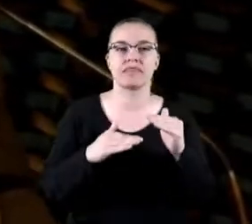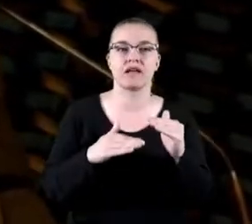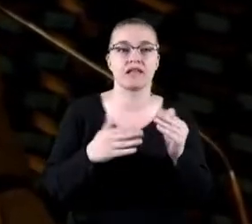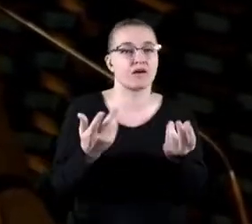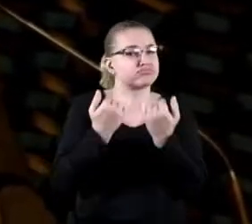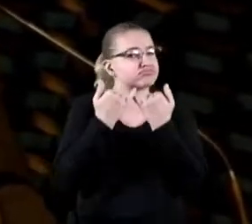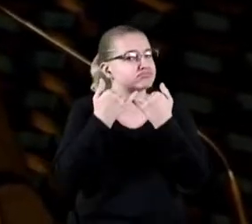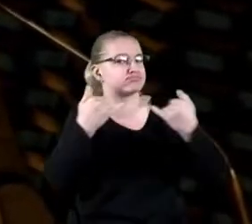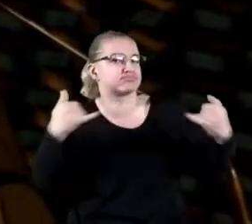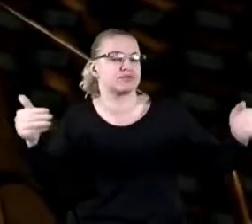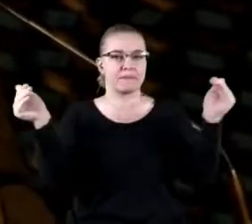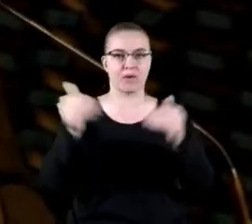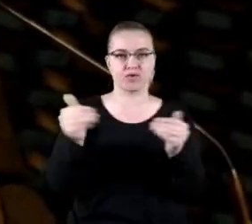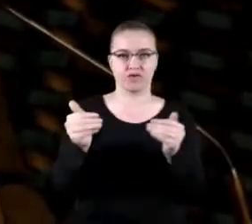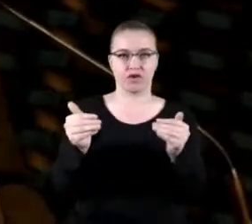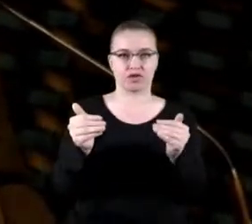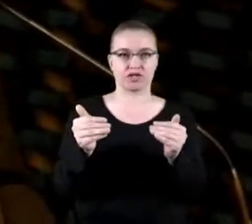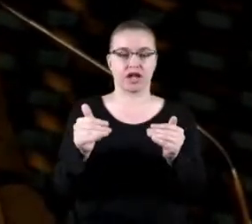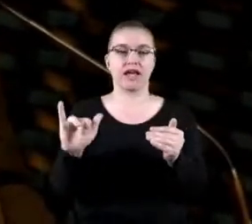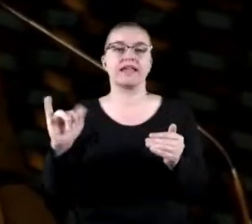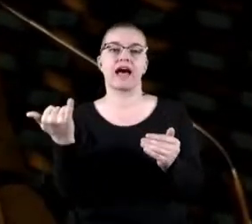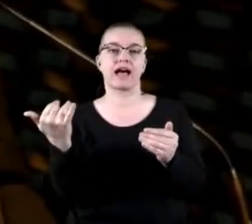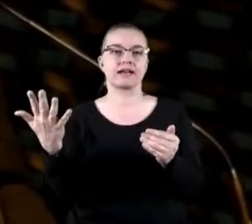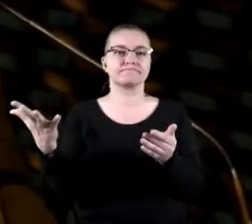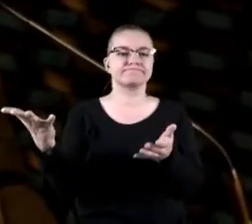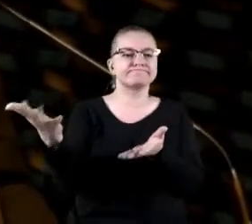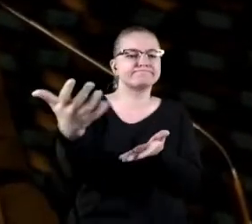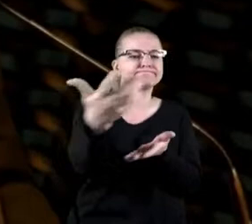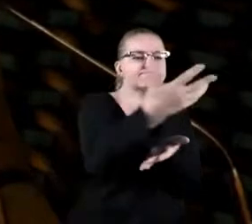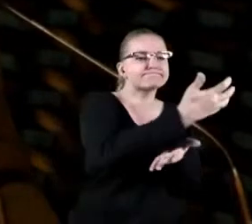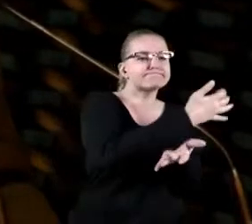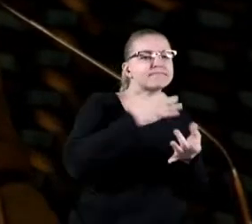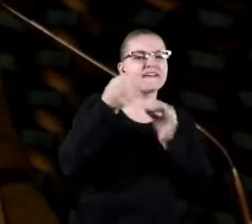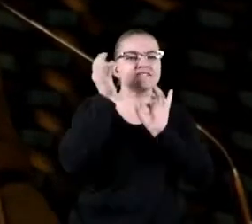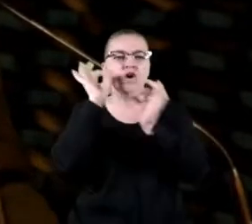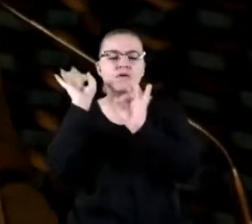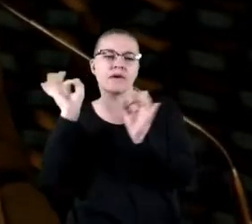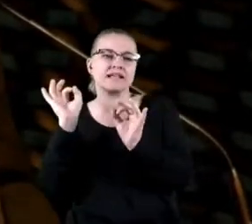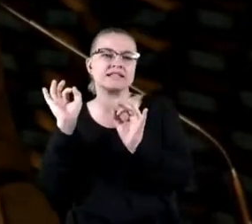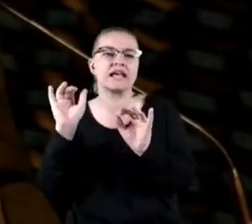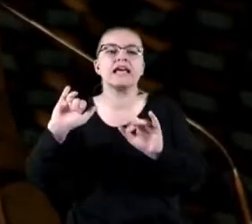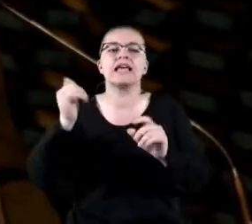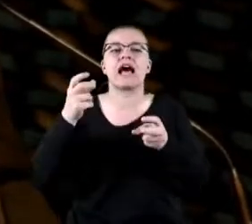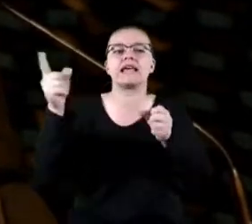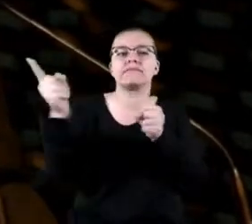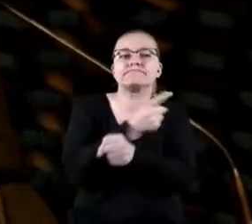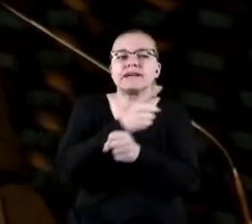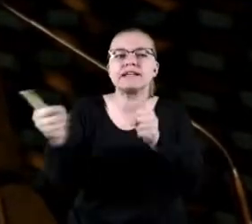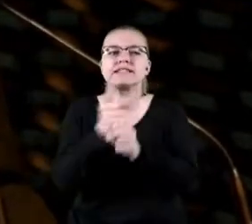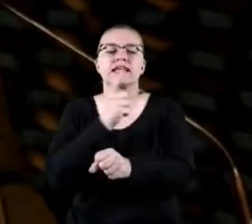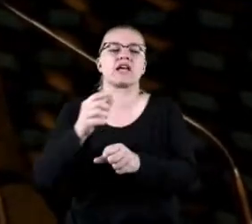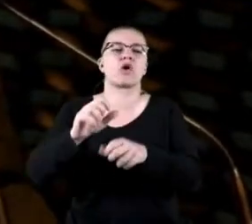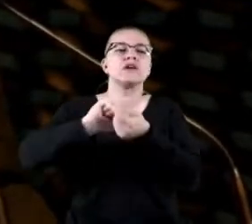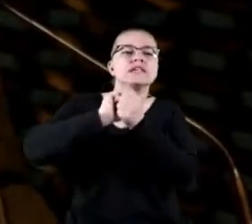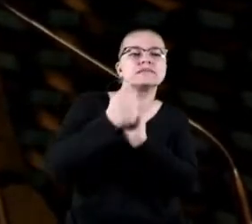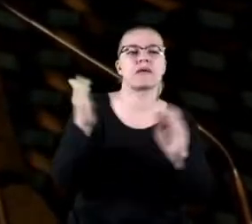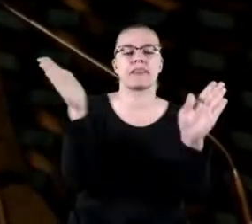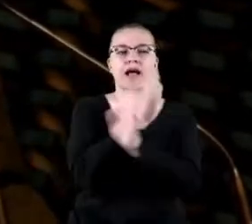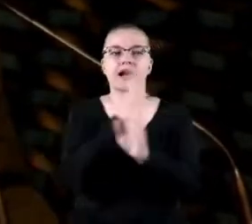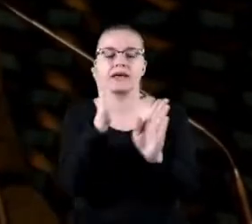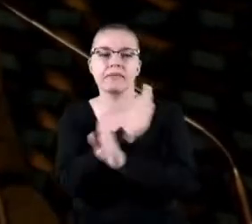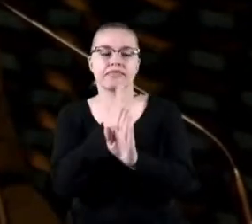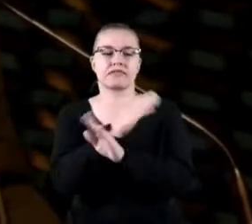includes building such possibilities through collecting information regarding